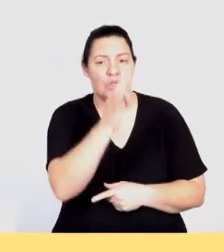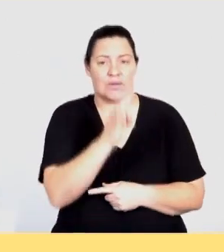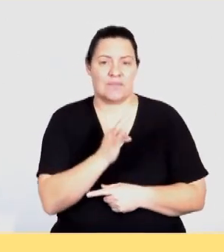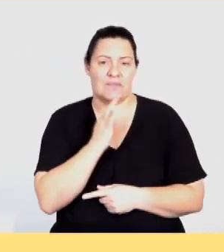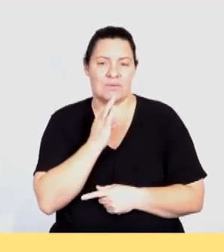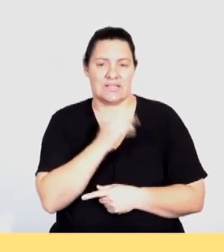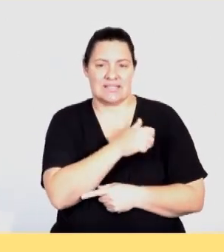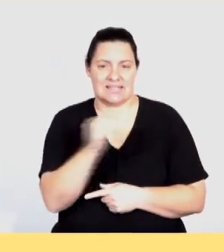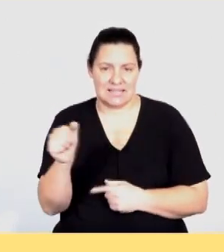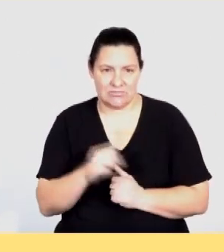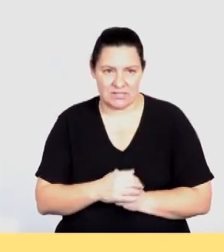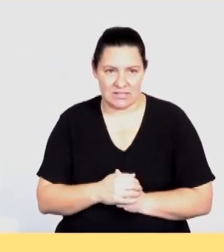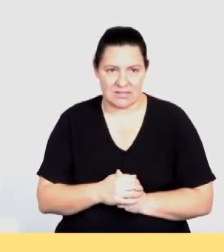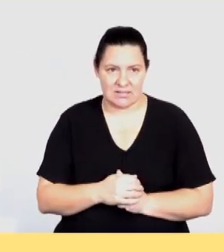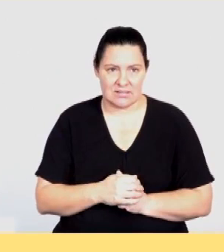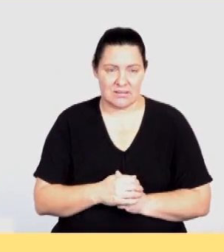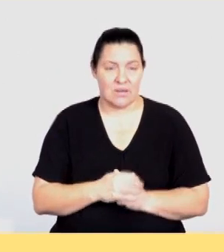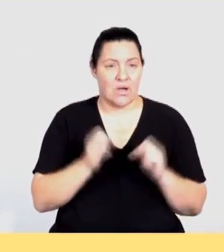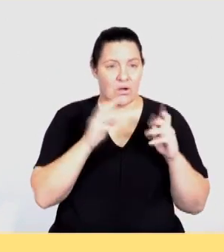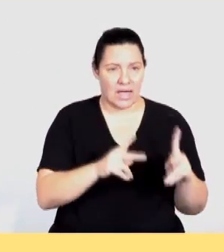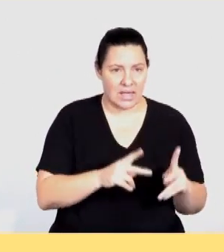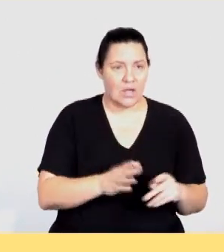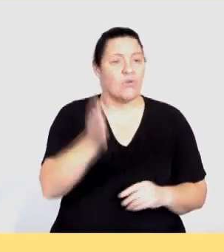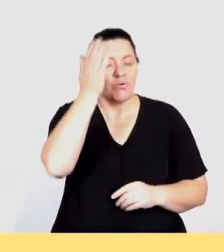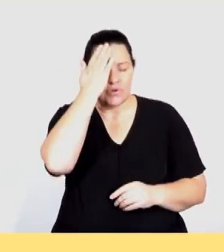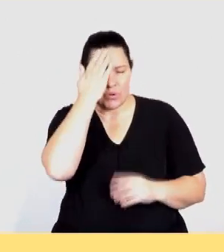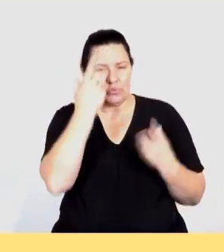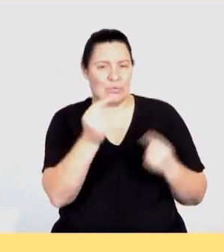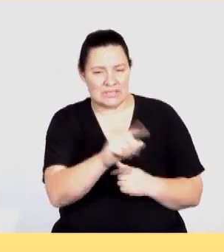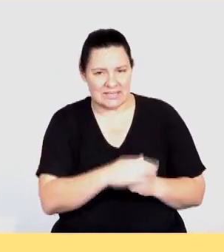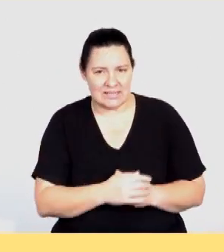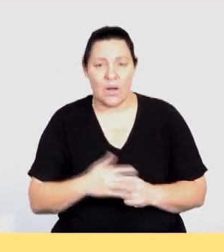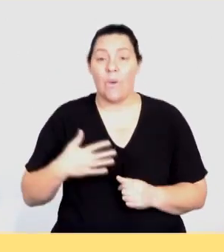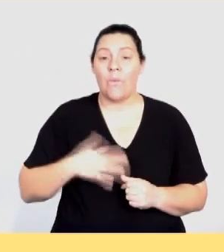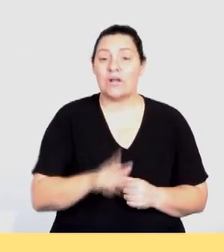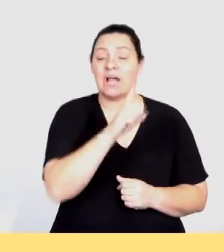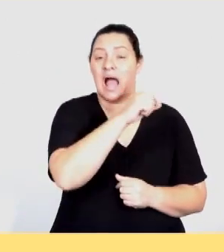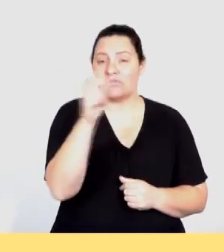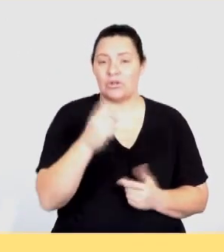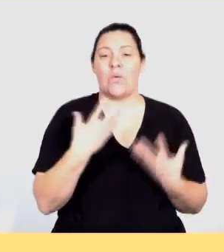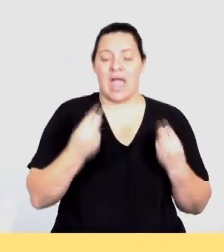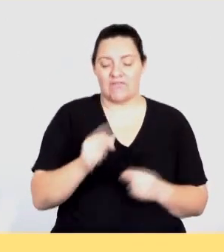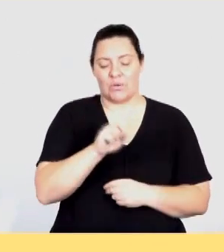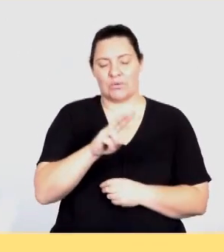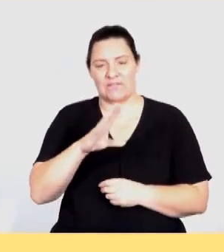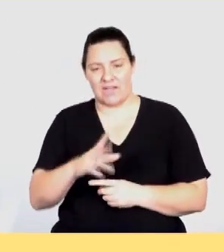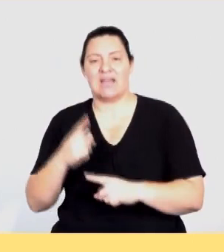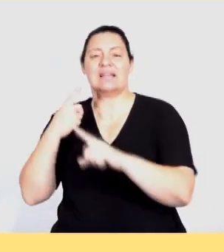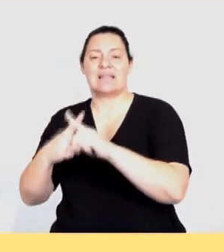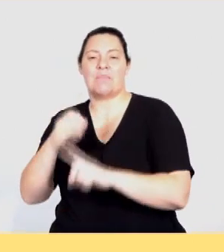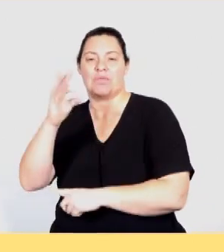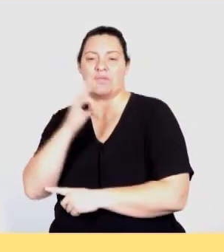how much is it? 3,600. All right, you now know what to do here. We want 100. We